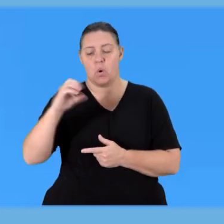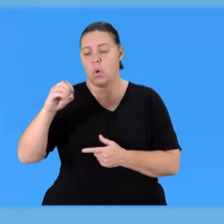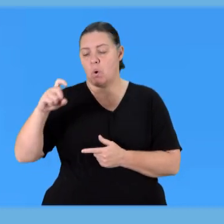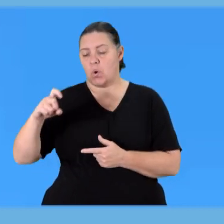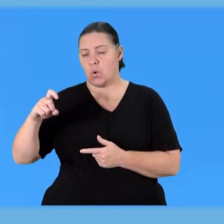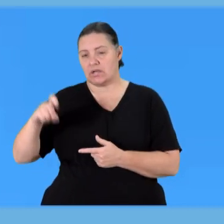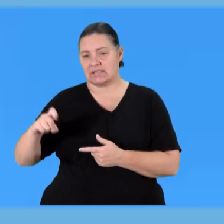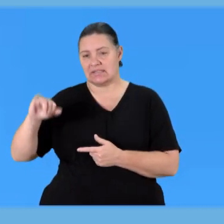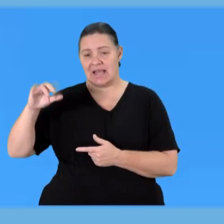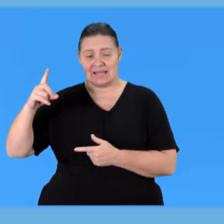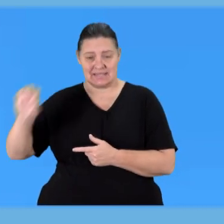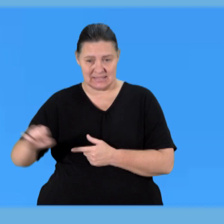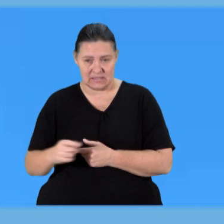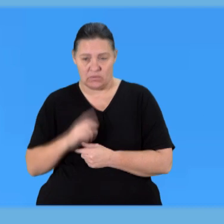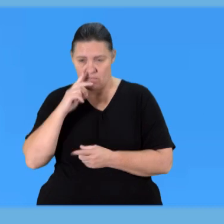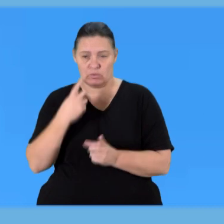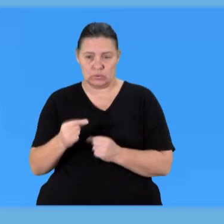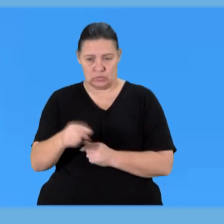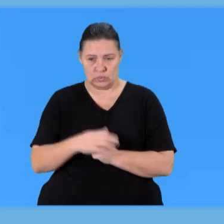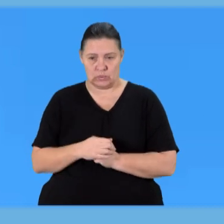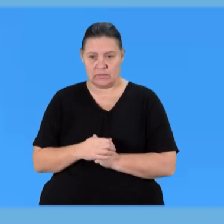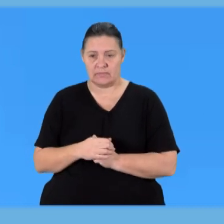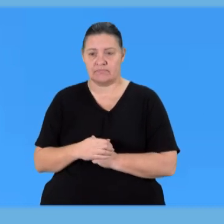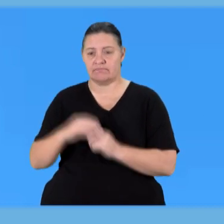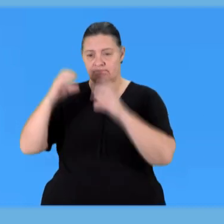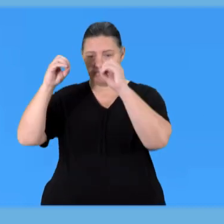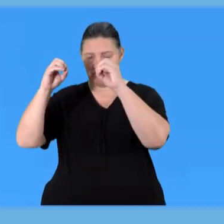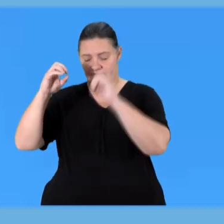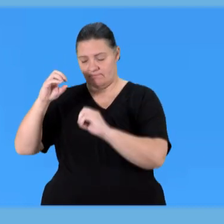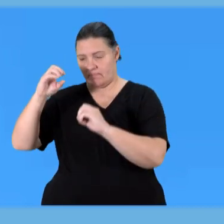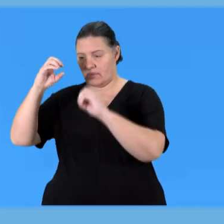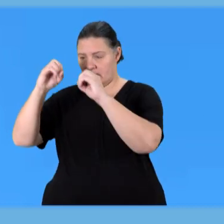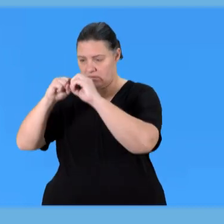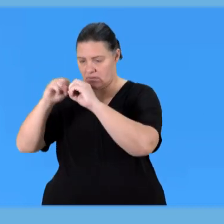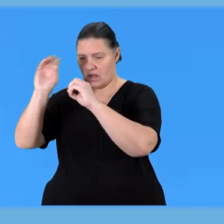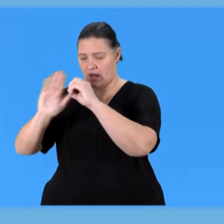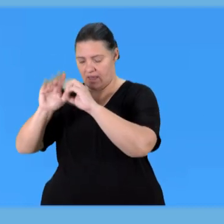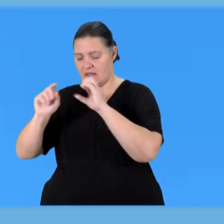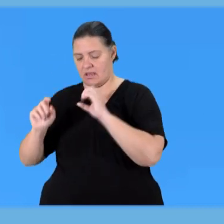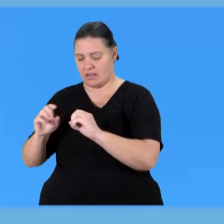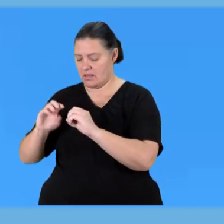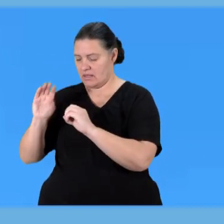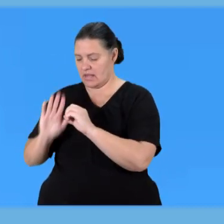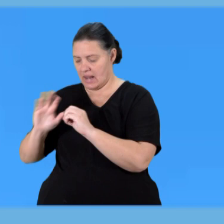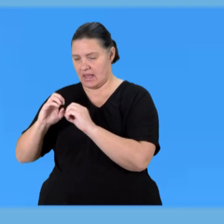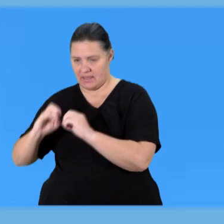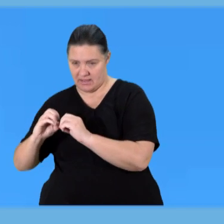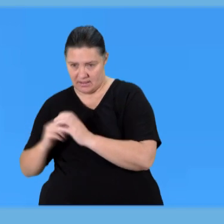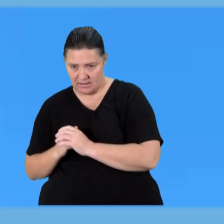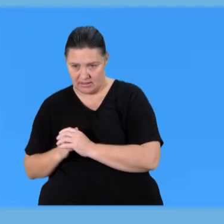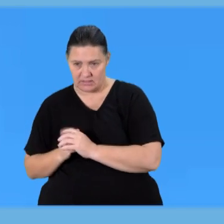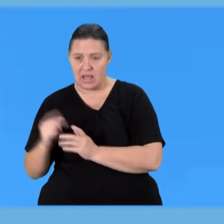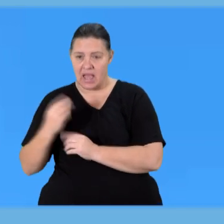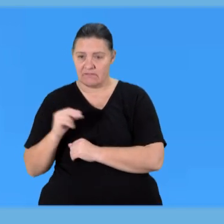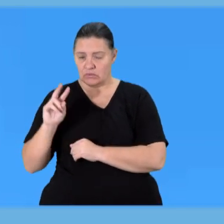oxide. So I'm going to do that, magnesium oxide, shade it. So there's 2 of them. So we now